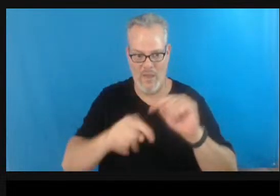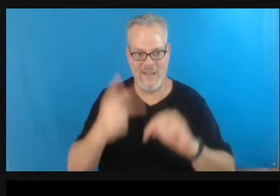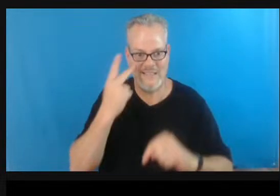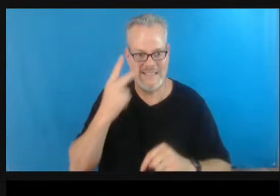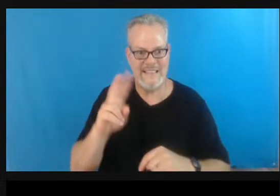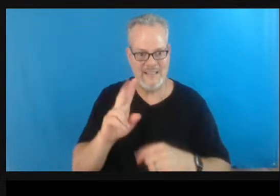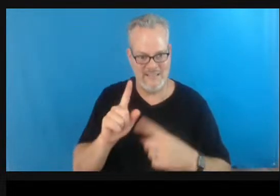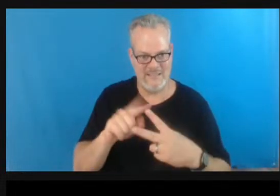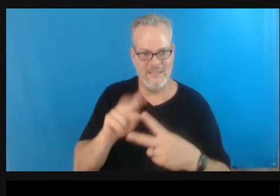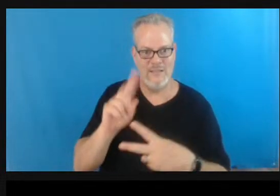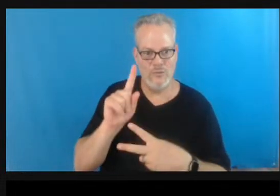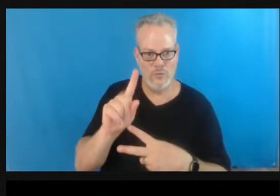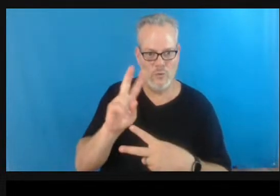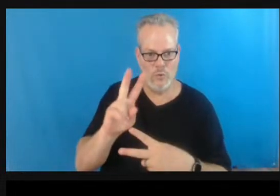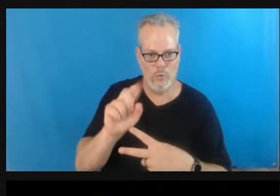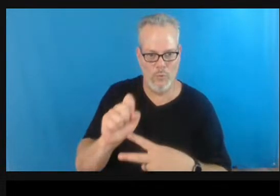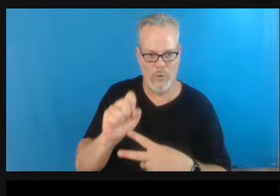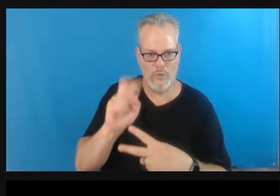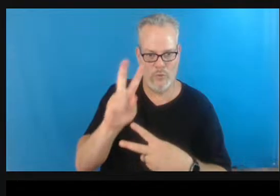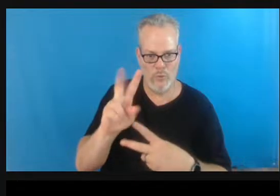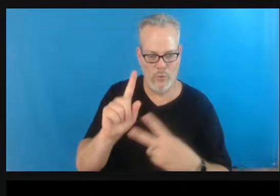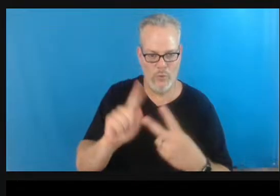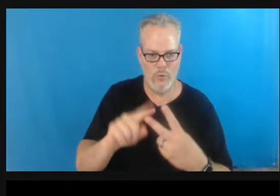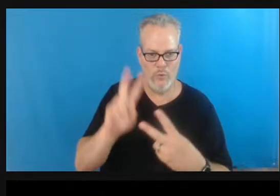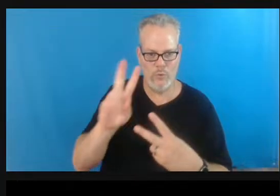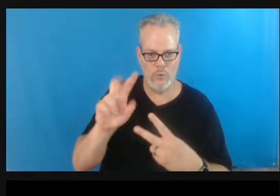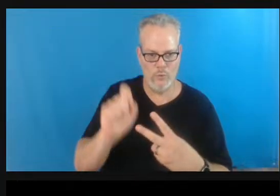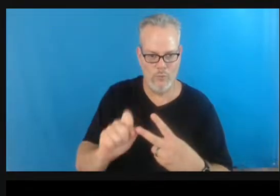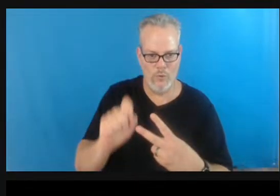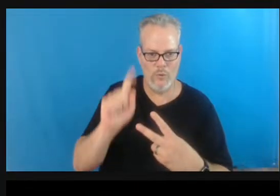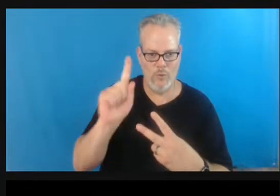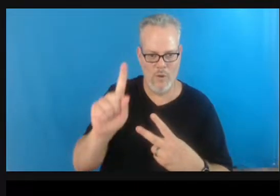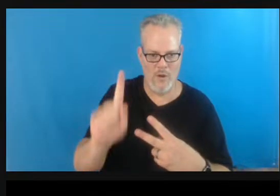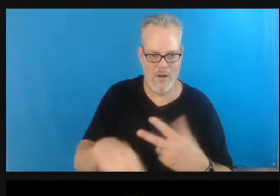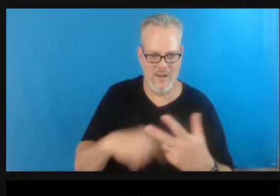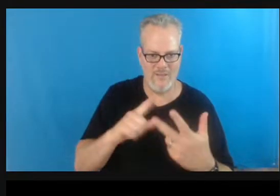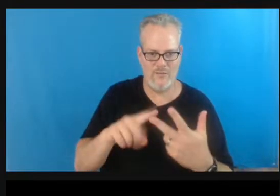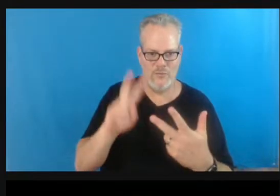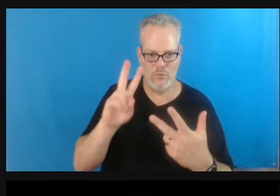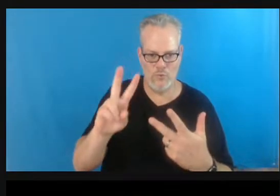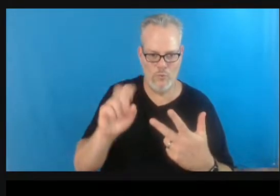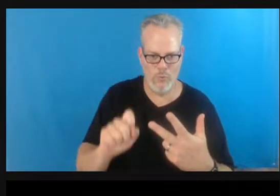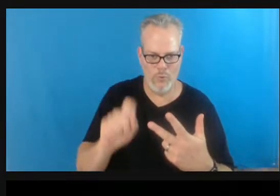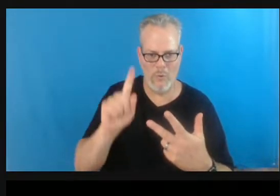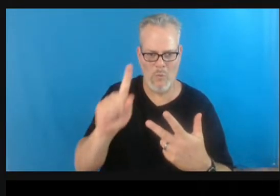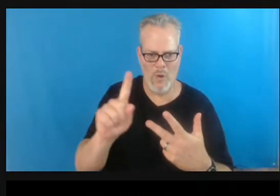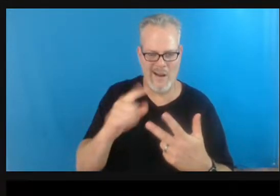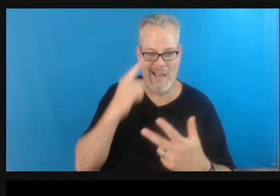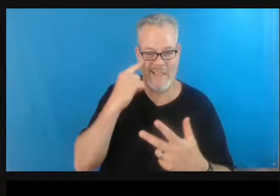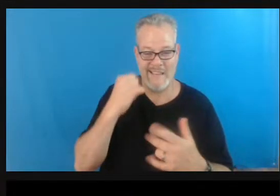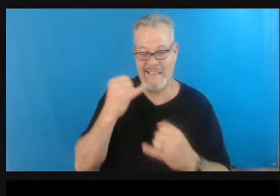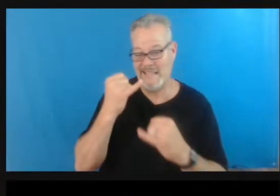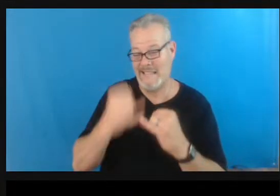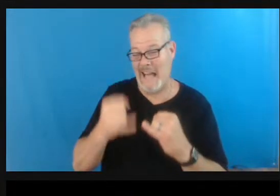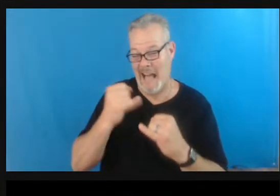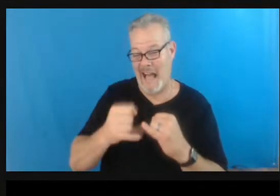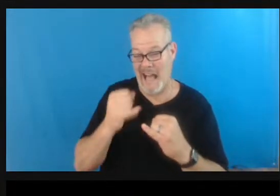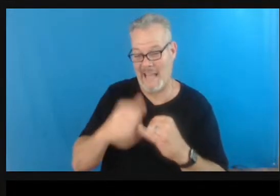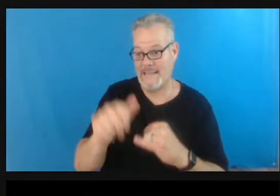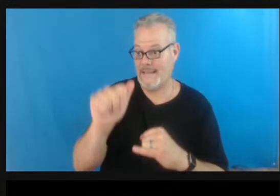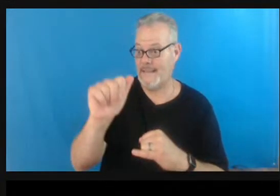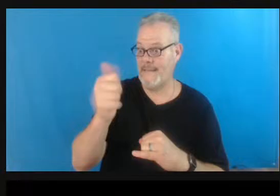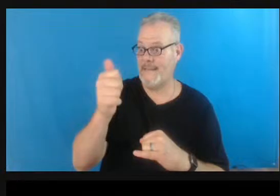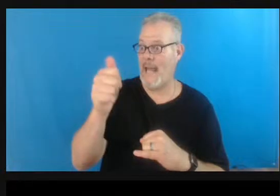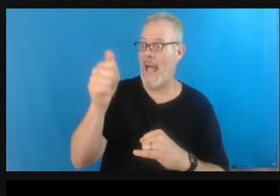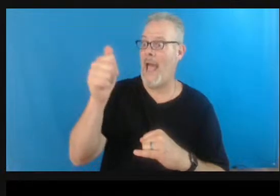again. Another adjustment offshore of Kona. And finally, like the 10th largest earthquake this week is